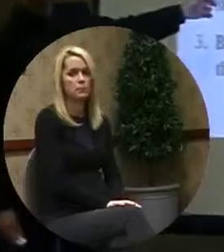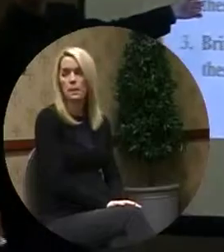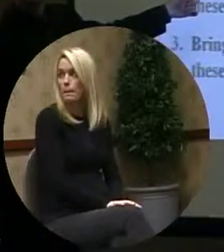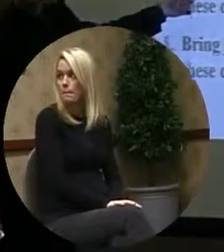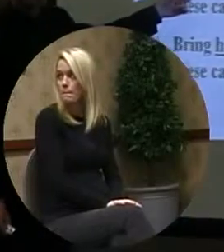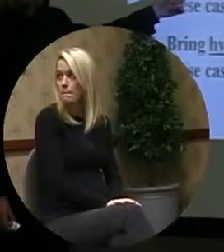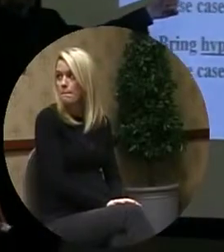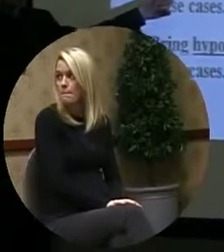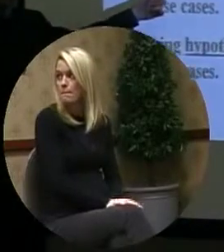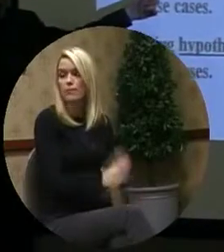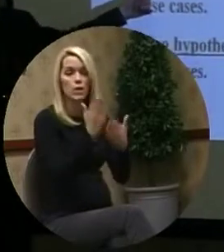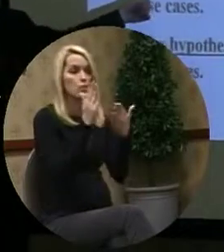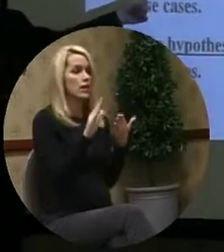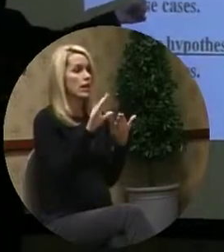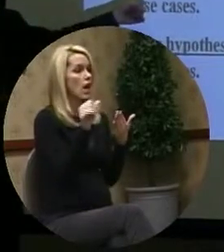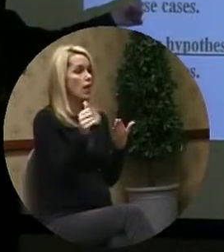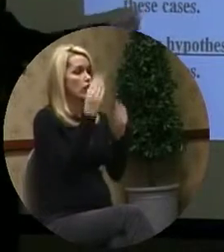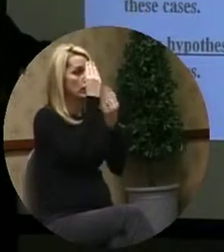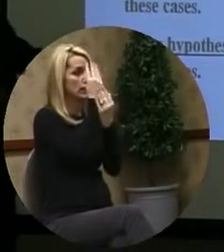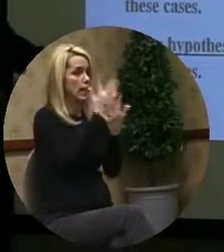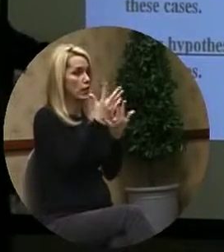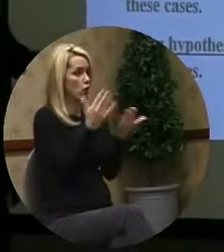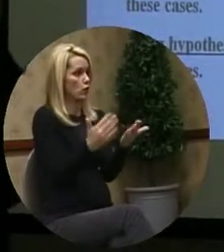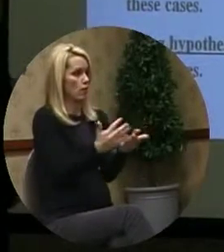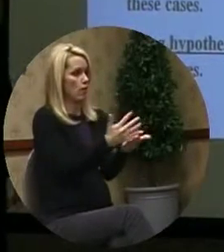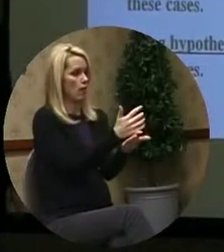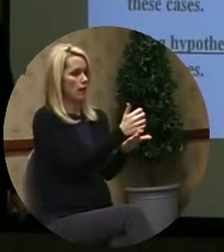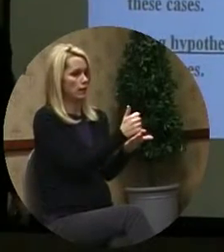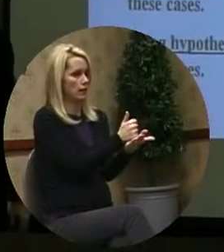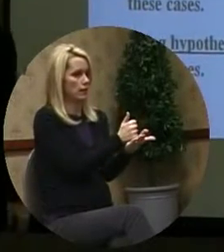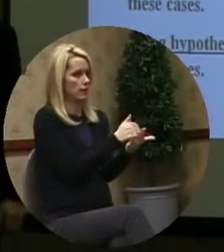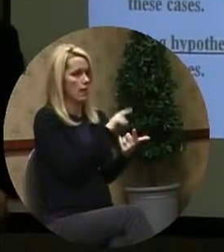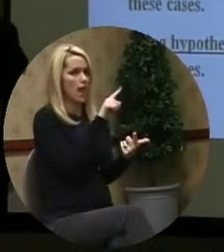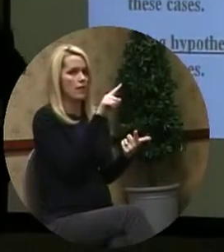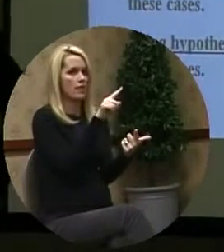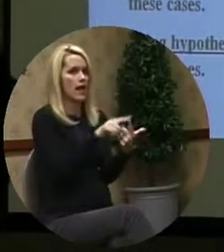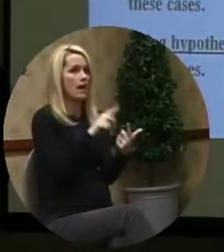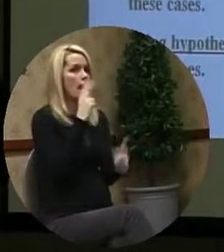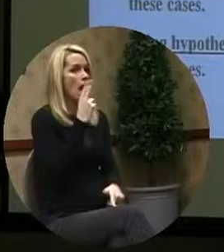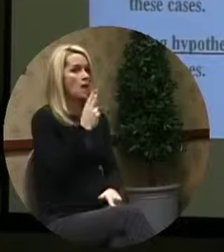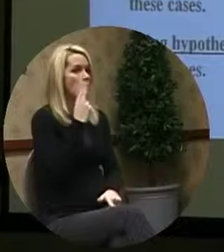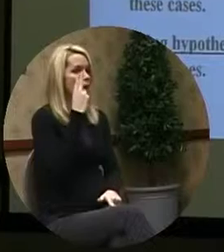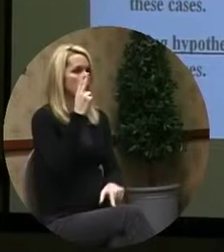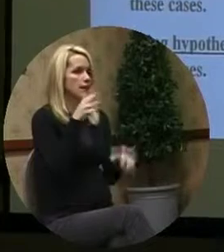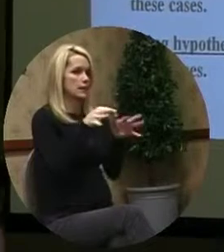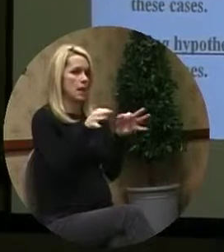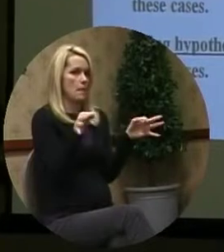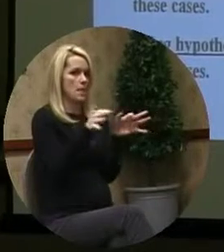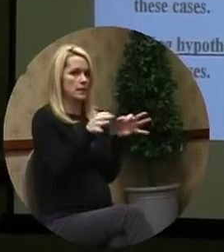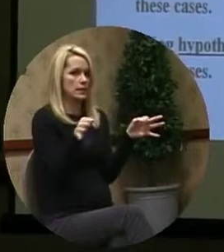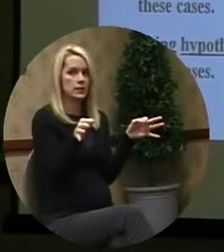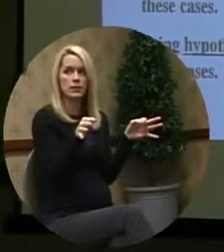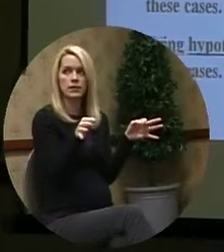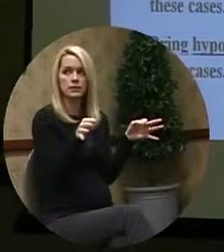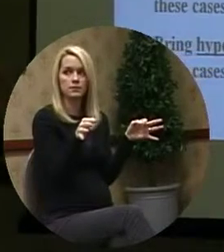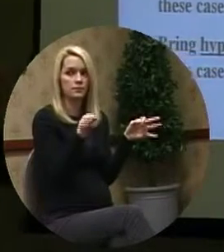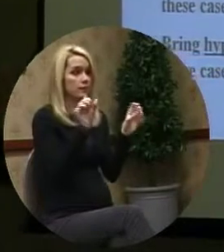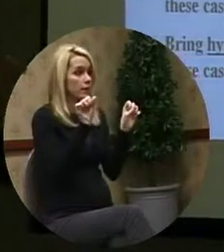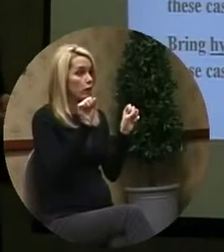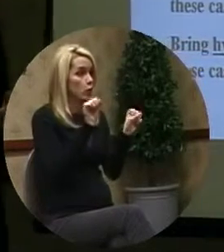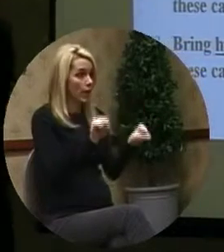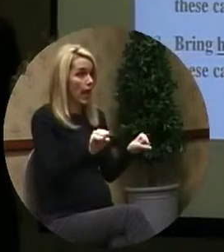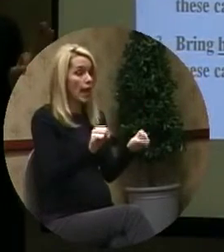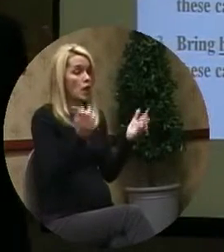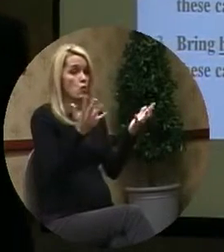Bring any of your other data that you've collected on this case and bring a hypothesis statement. If you can do and want to